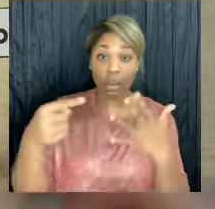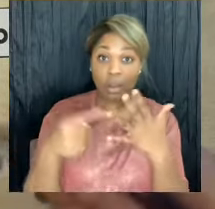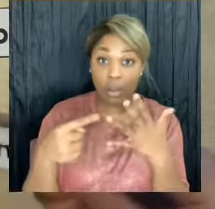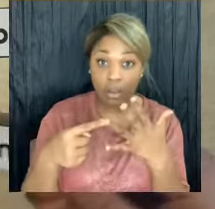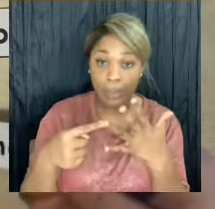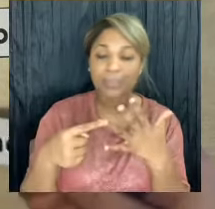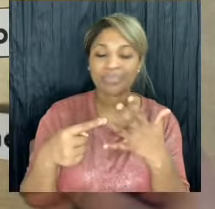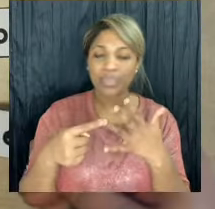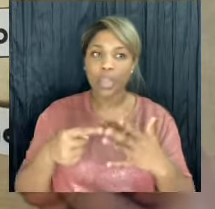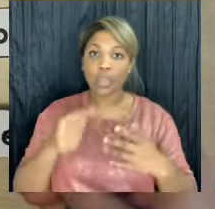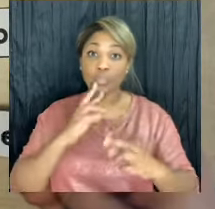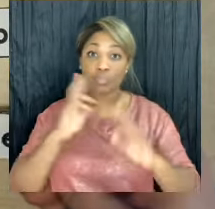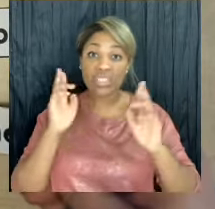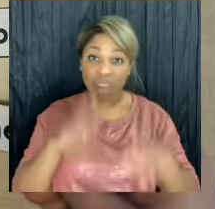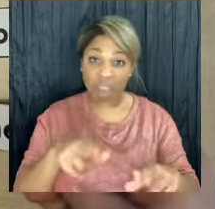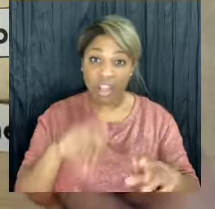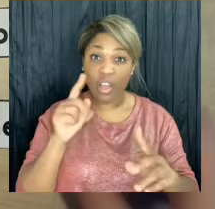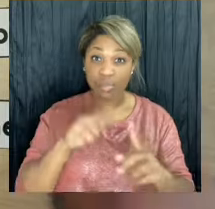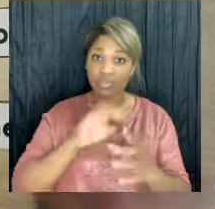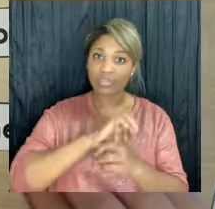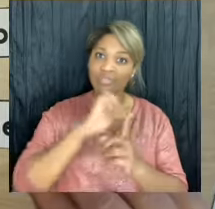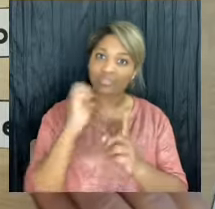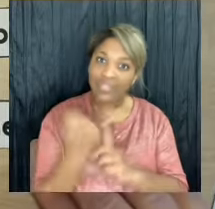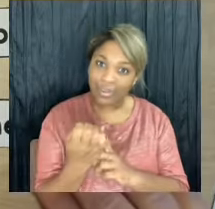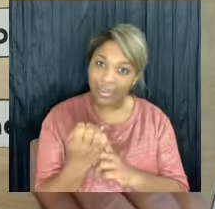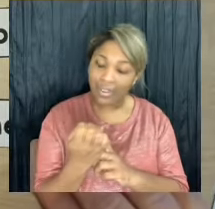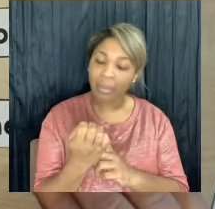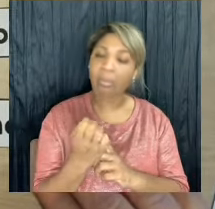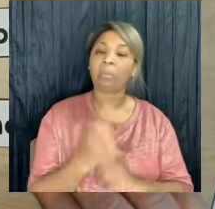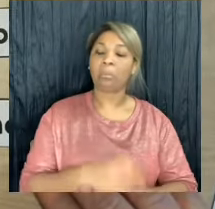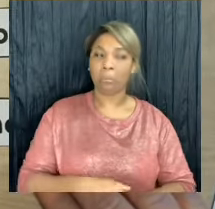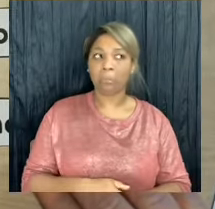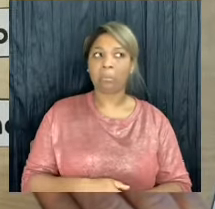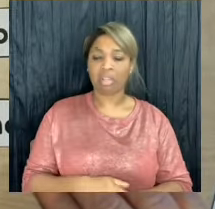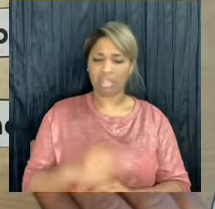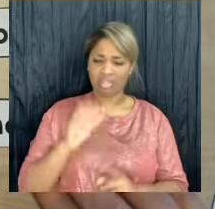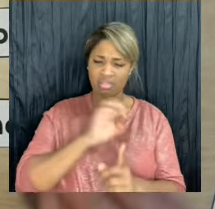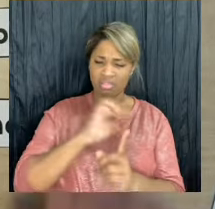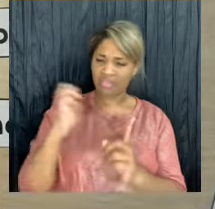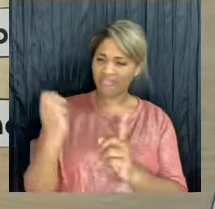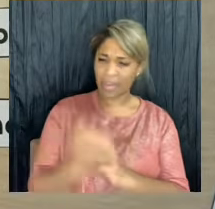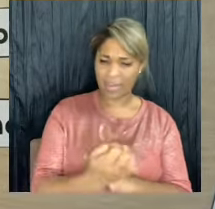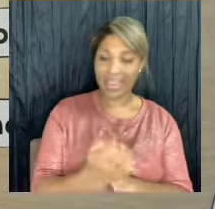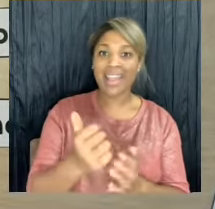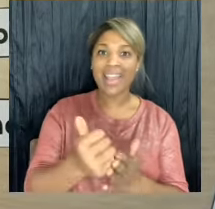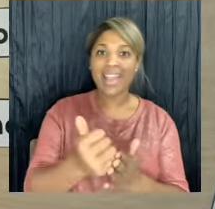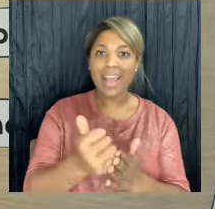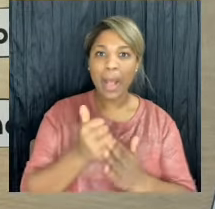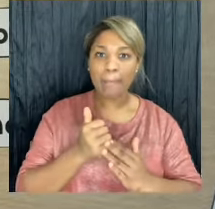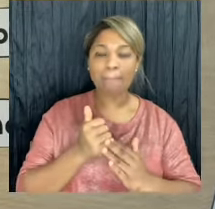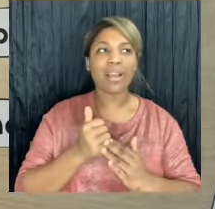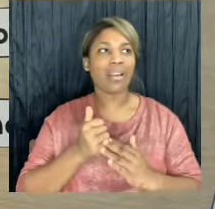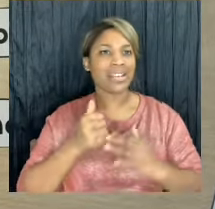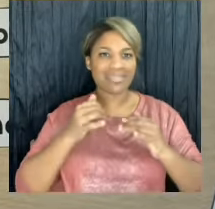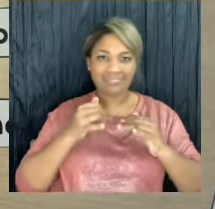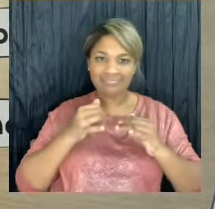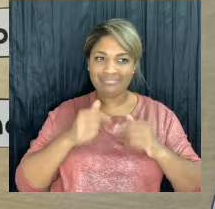respond to their environment. The environment helps them to stay